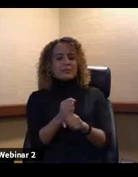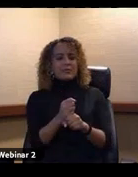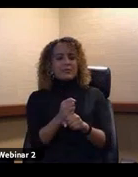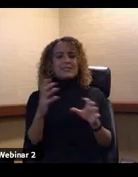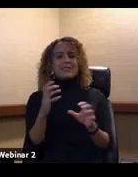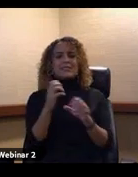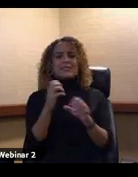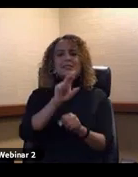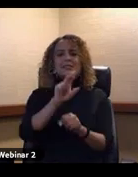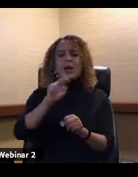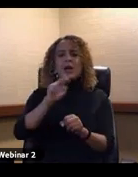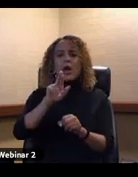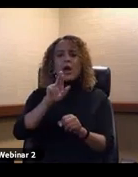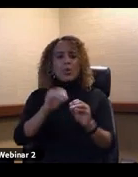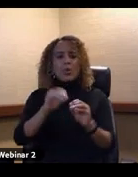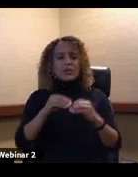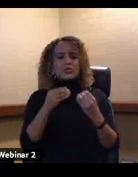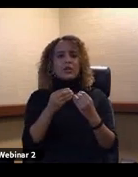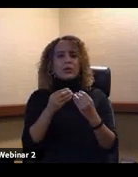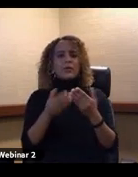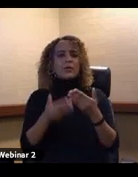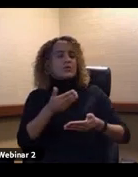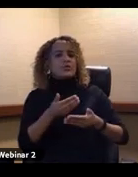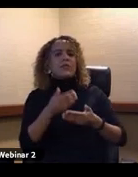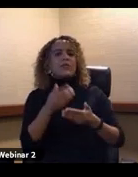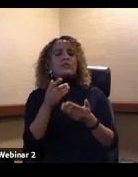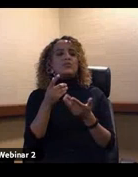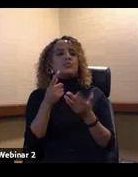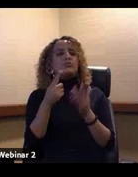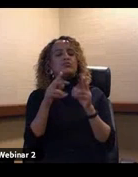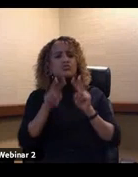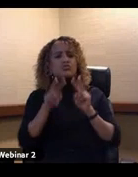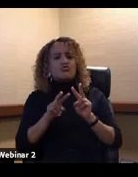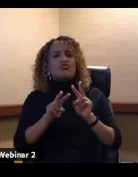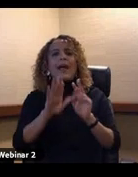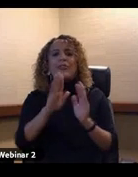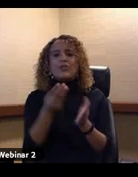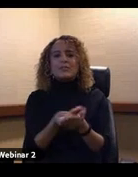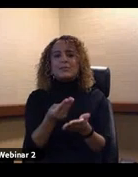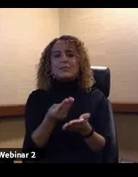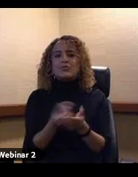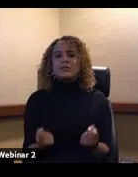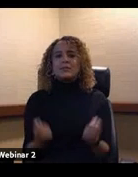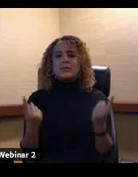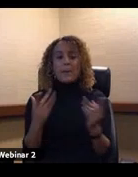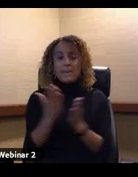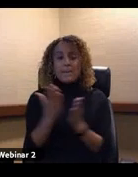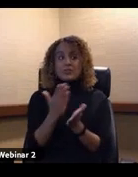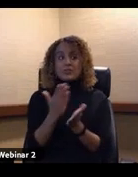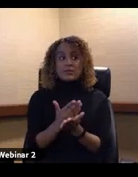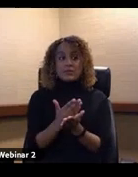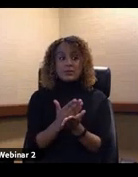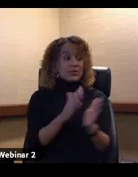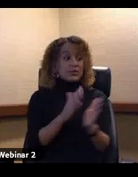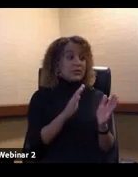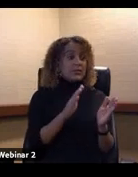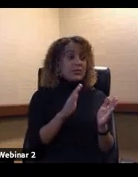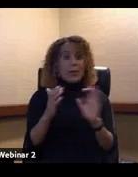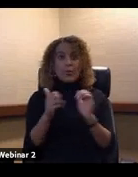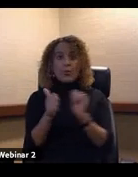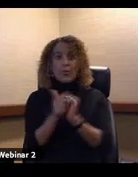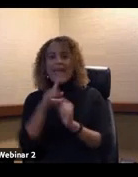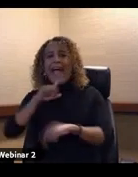of the organization's process to track expenditures, and more specifically, whether or not it tracks budgeted